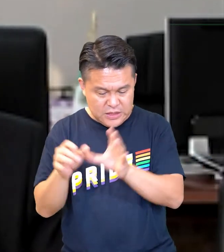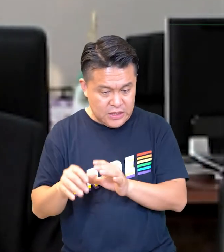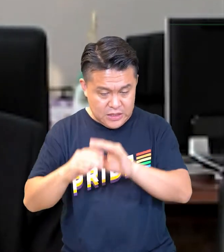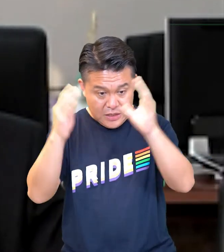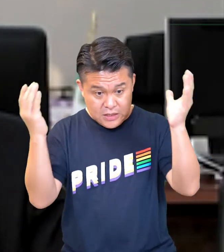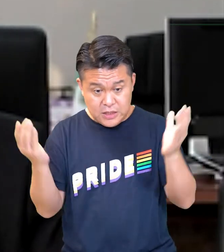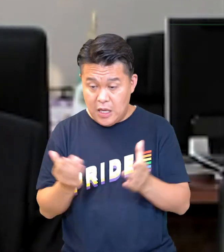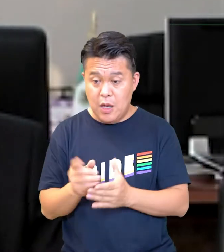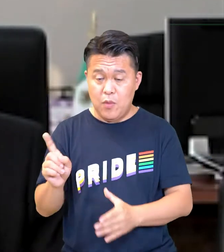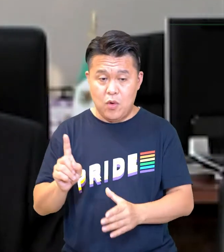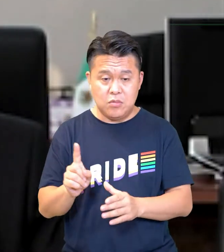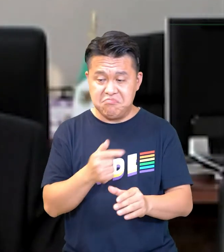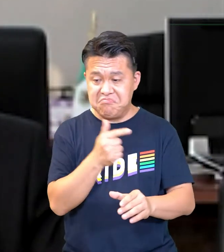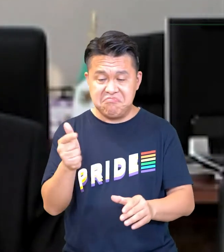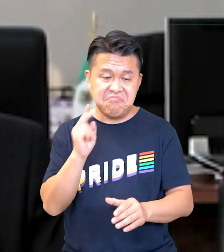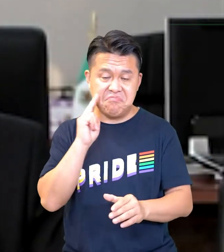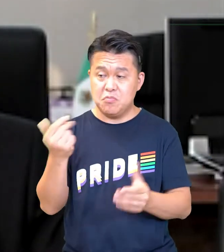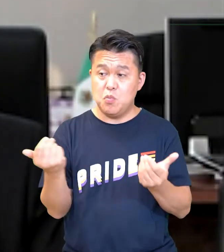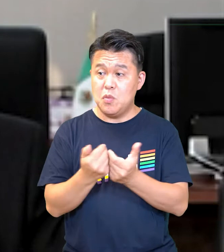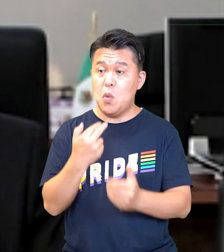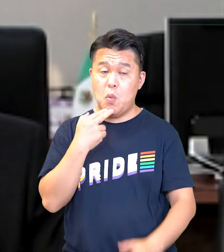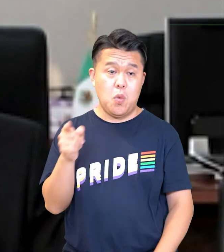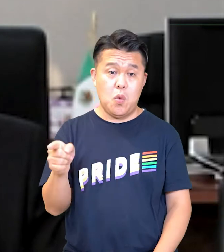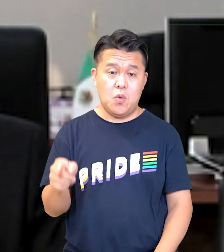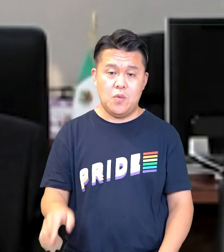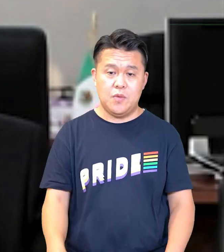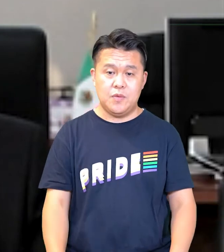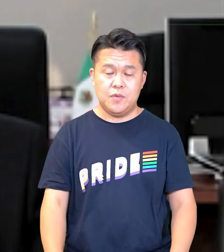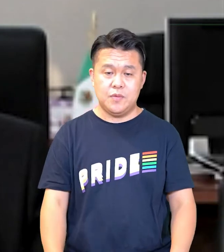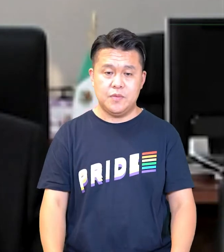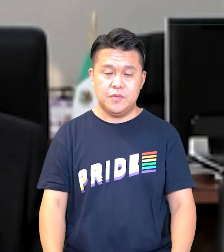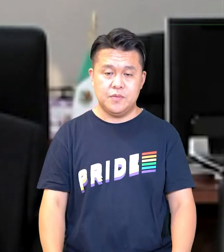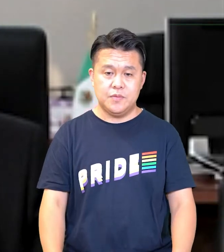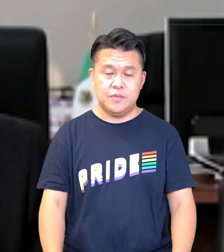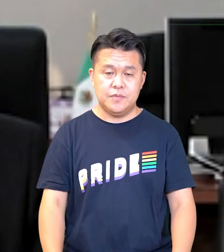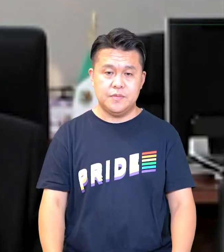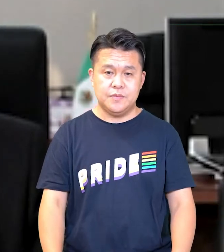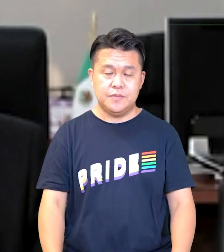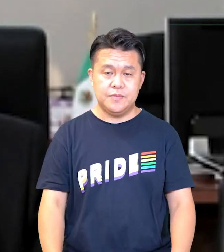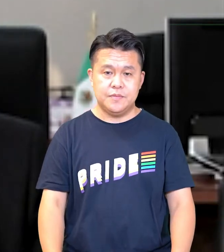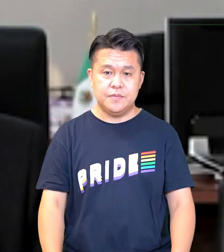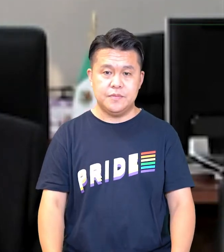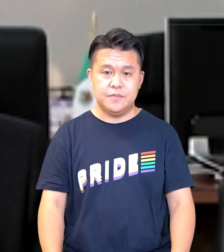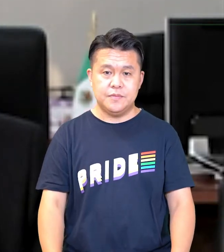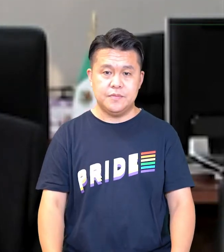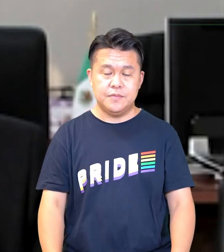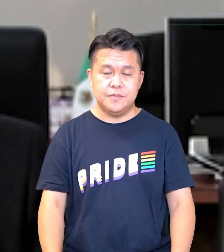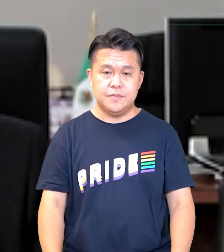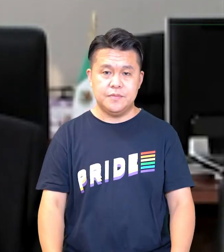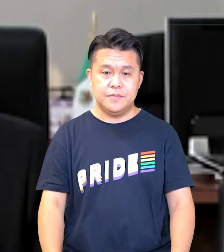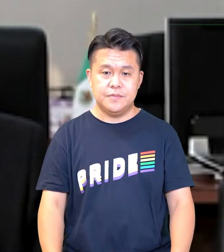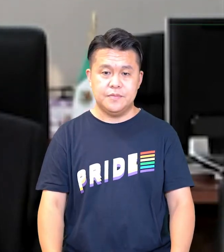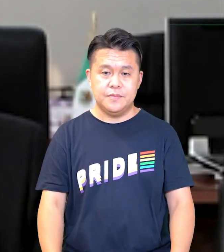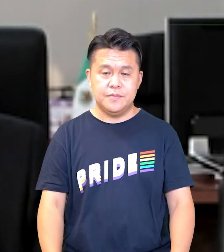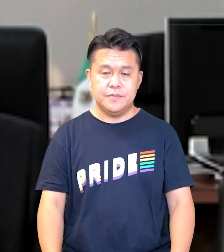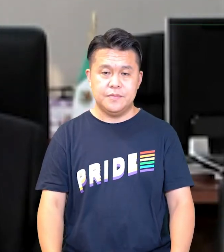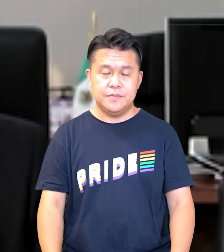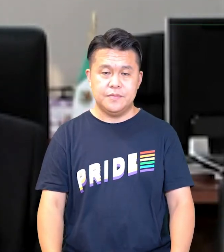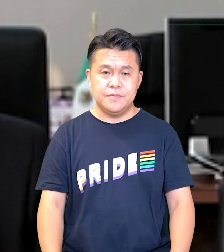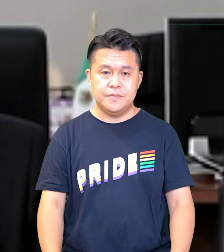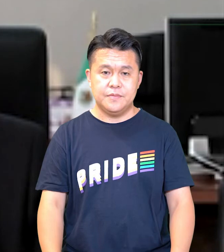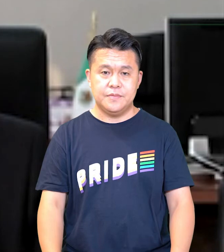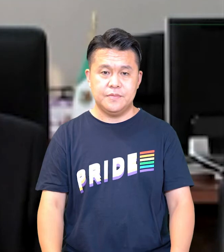not experience major opposition from political and social groups, even